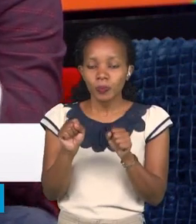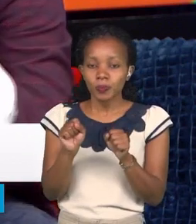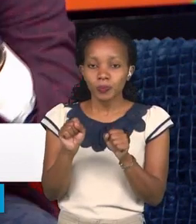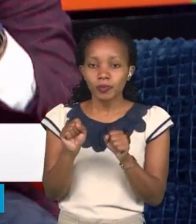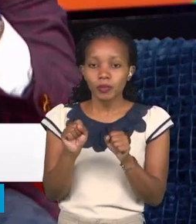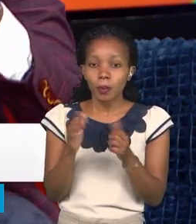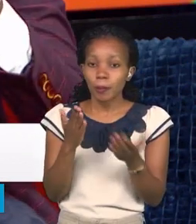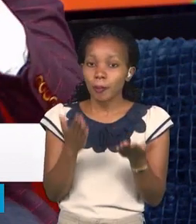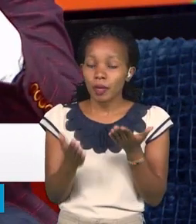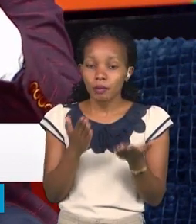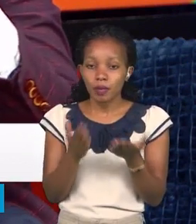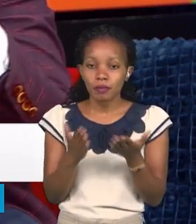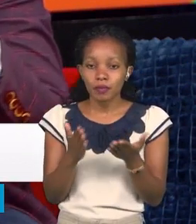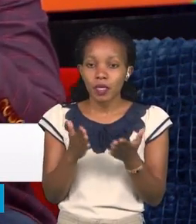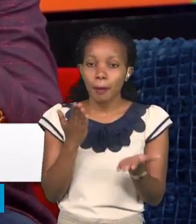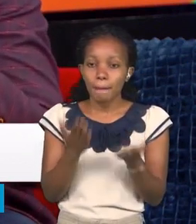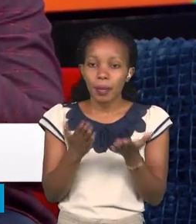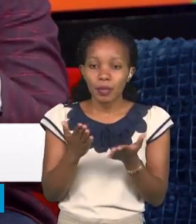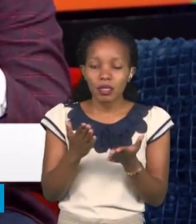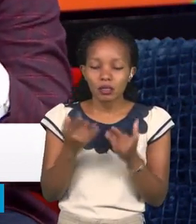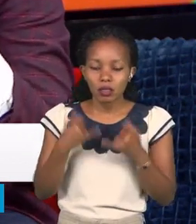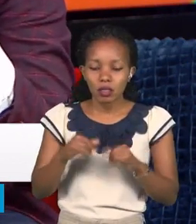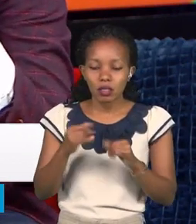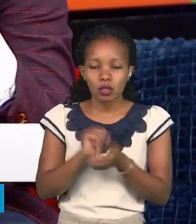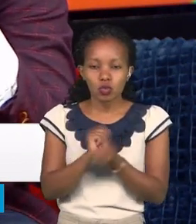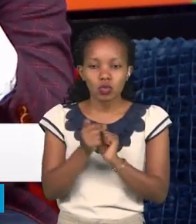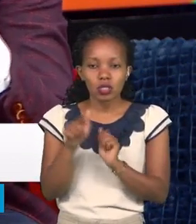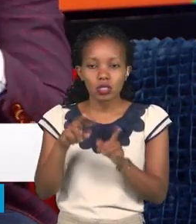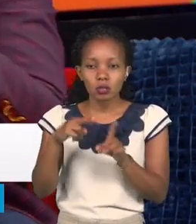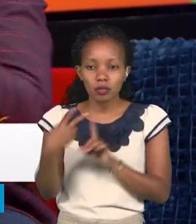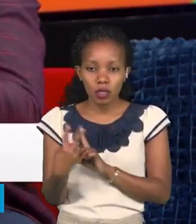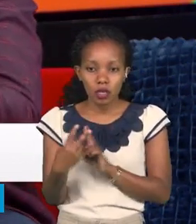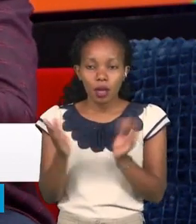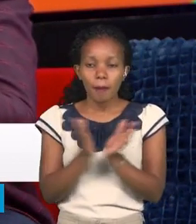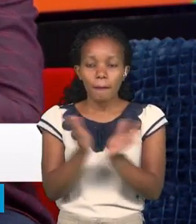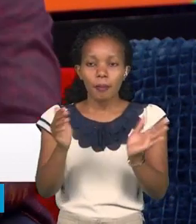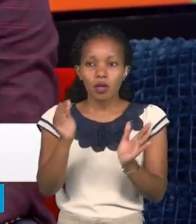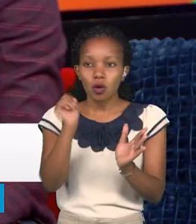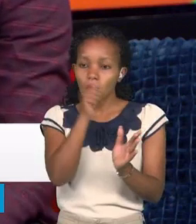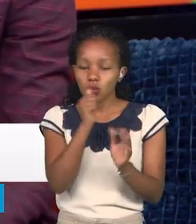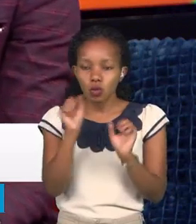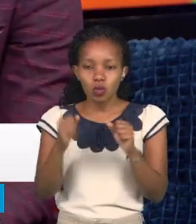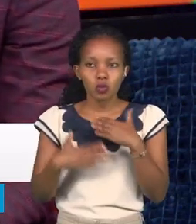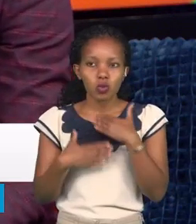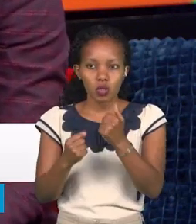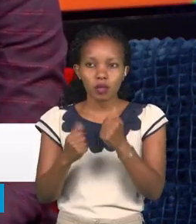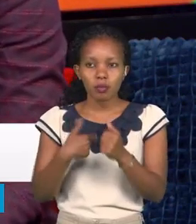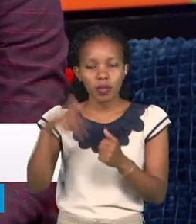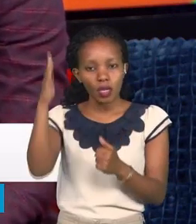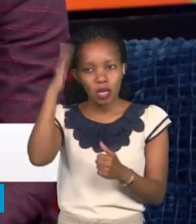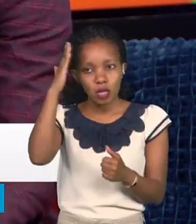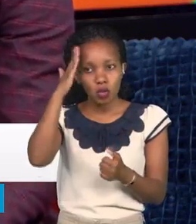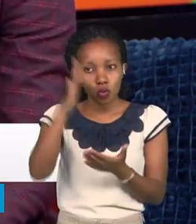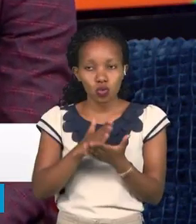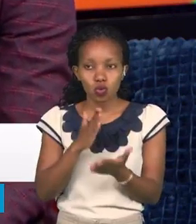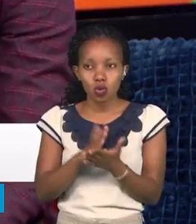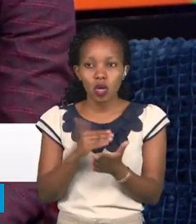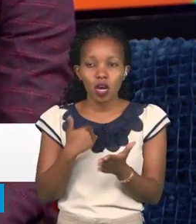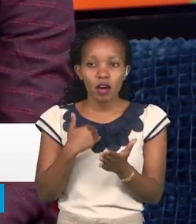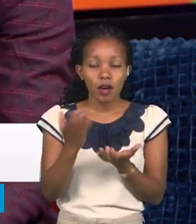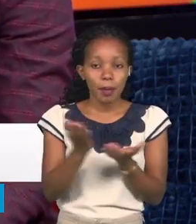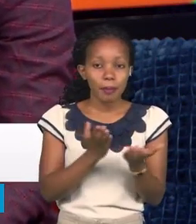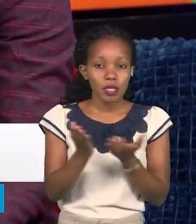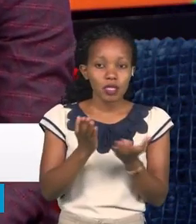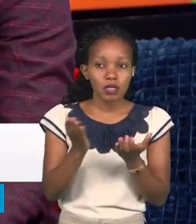of now trying to transition this perception of indeed even public hospitals can be trusted? Yeah. I know the bigger picture, there's the business